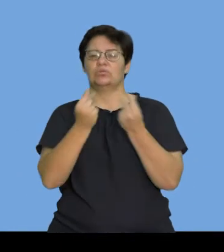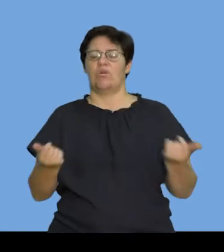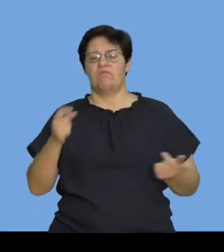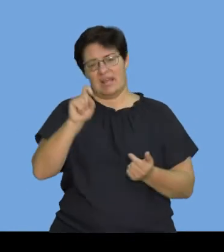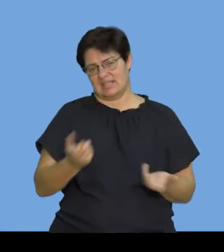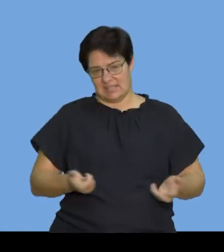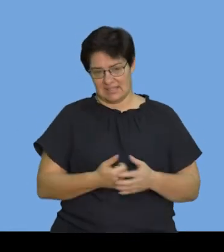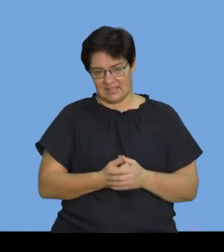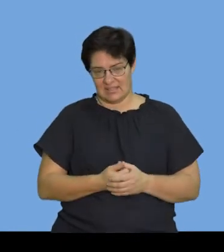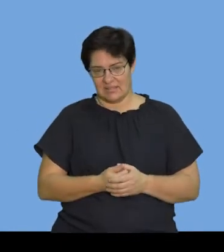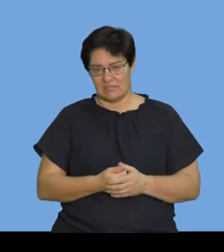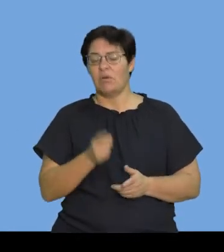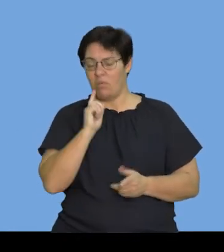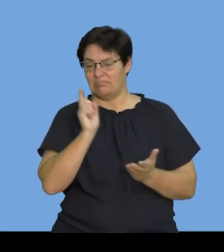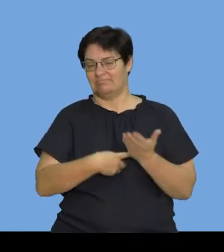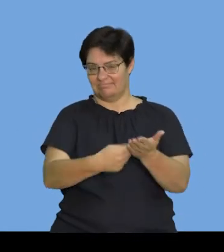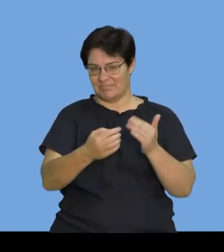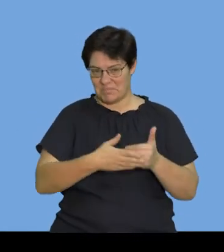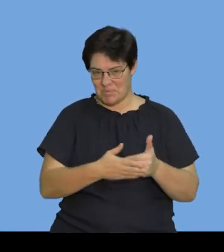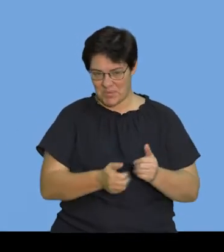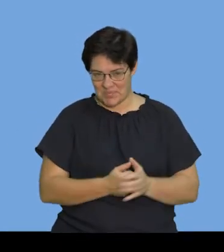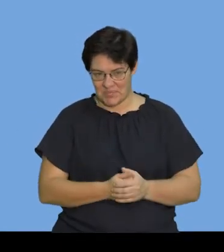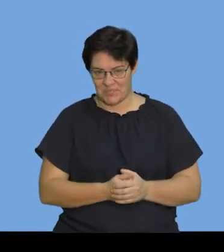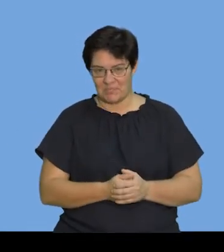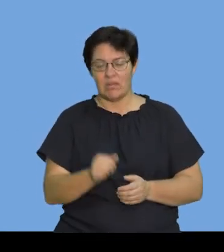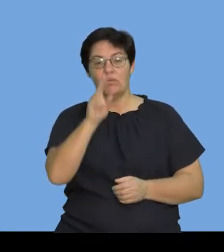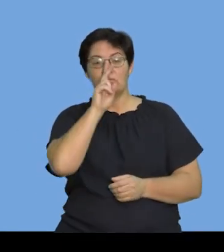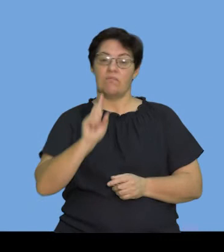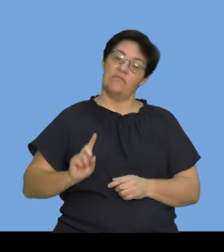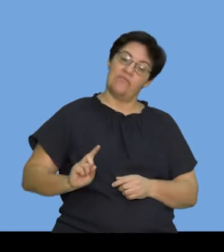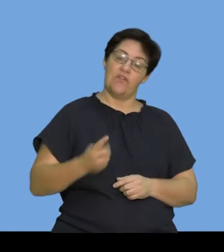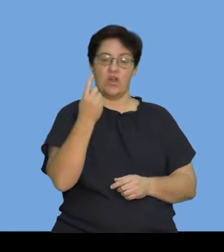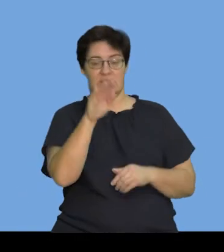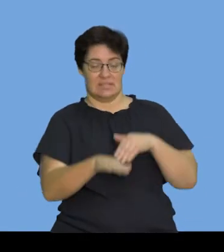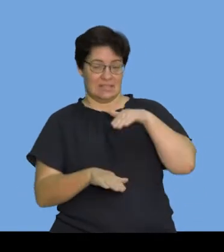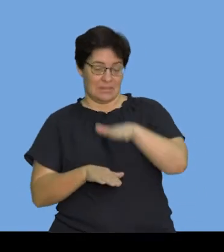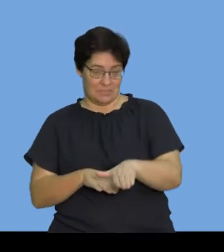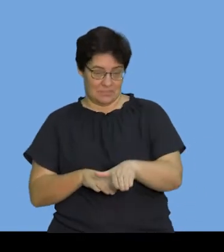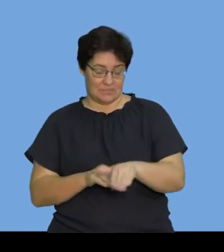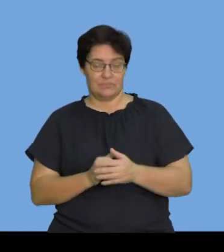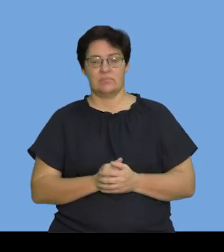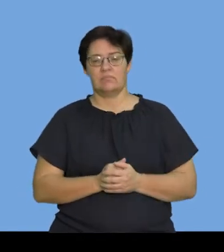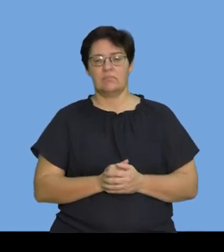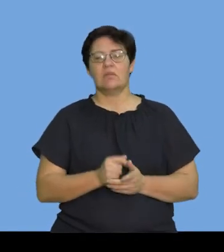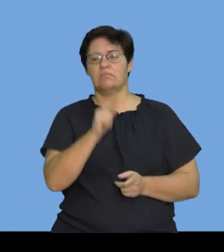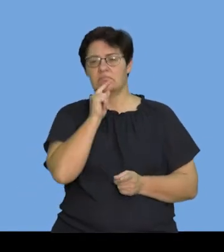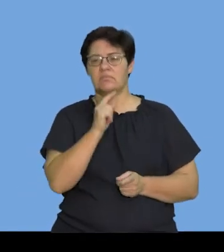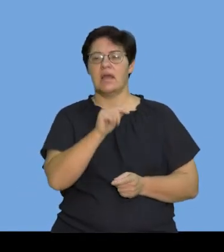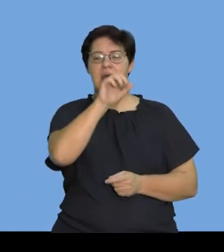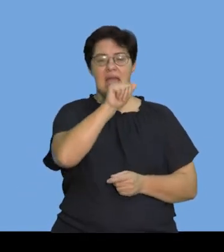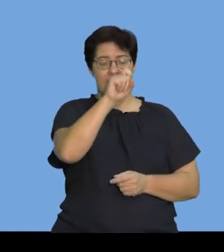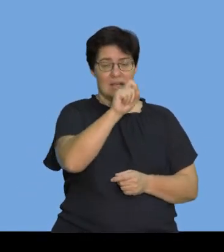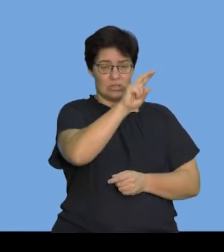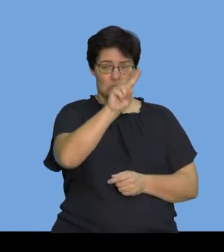But we'll talk about that. Let's look at the very first step. I'm going to give you the equation ax squared